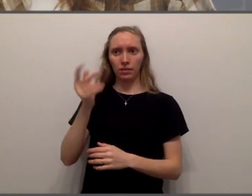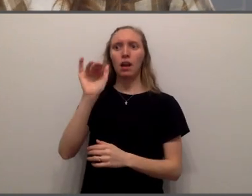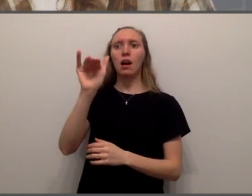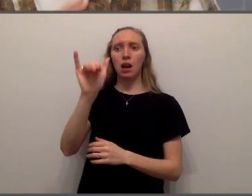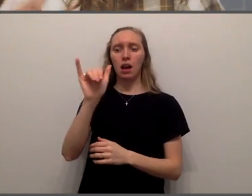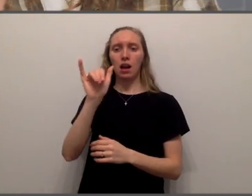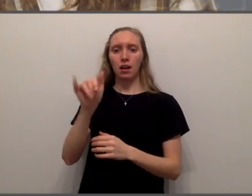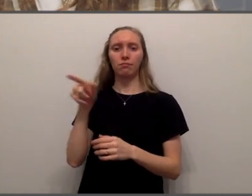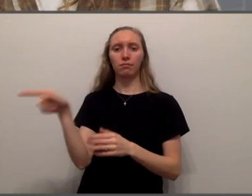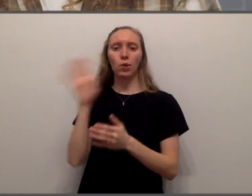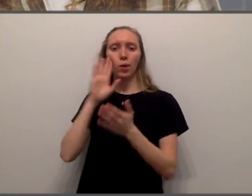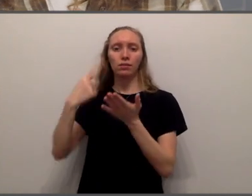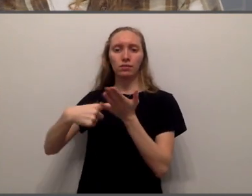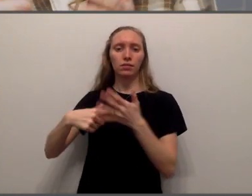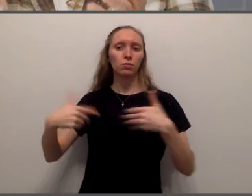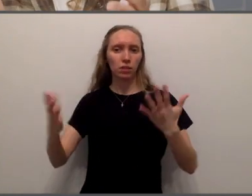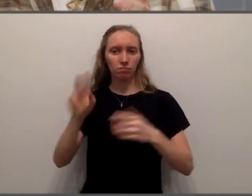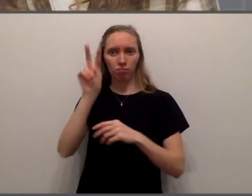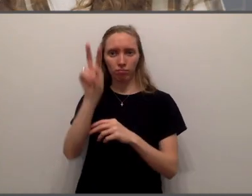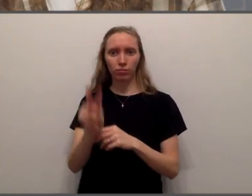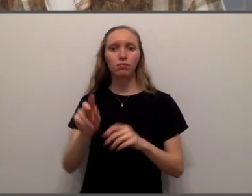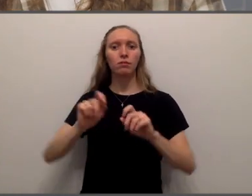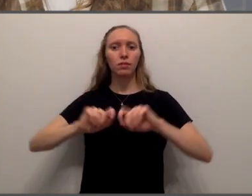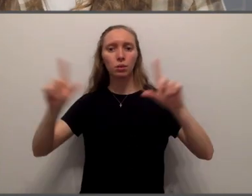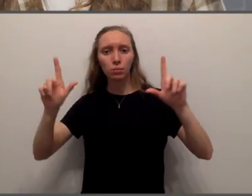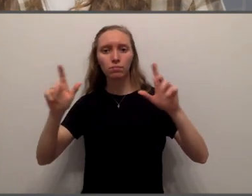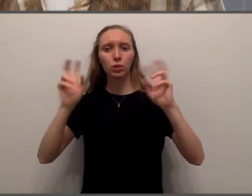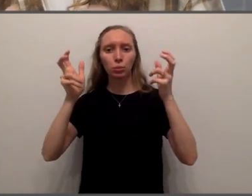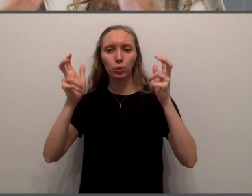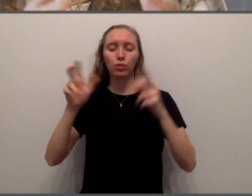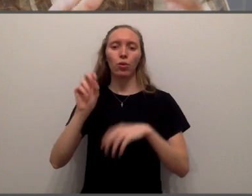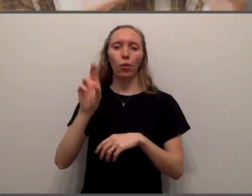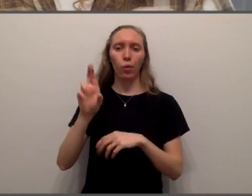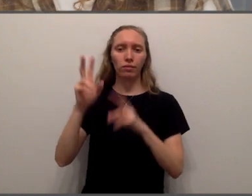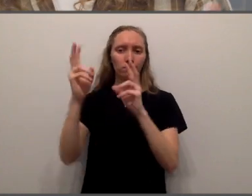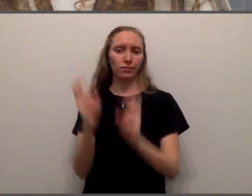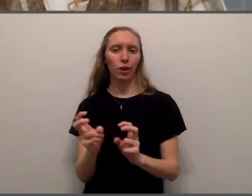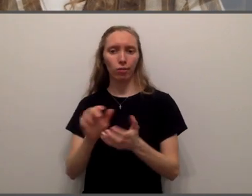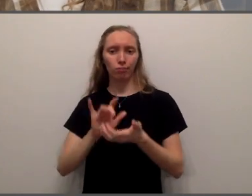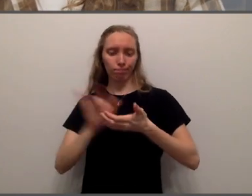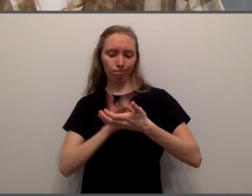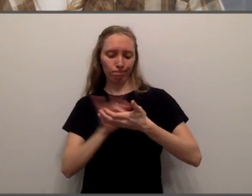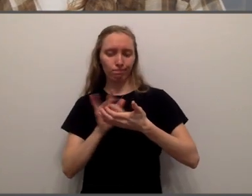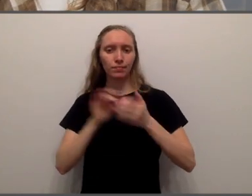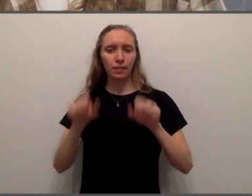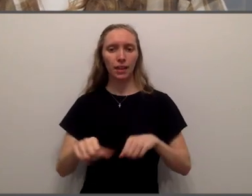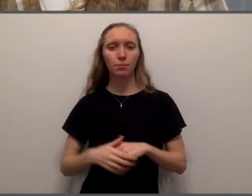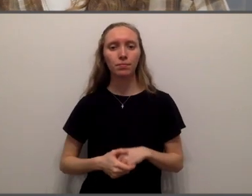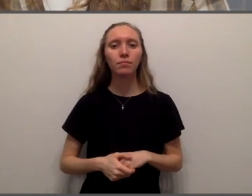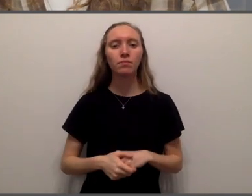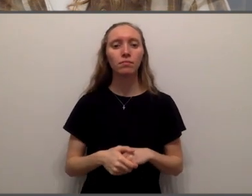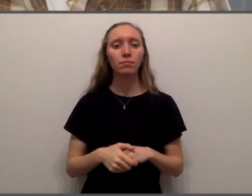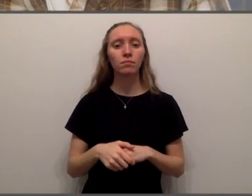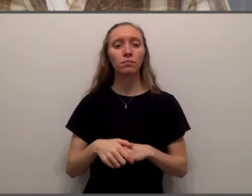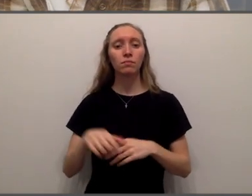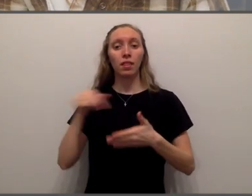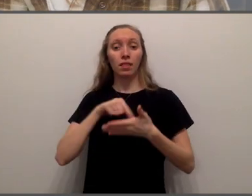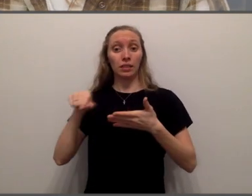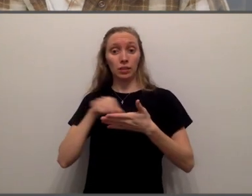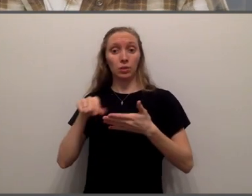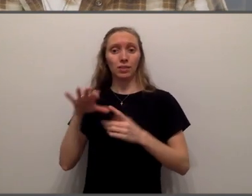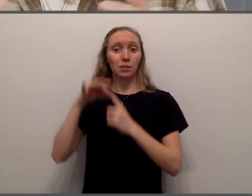then interviews. We're going to each week, this week we have a special guest, and then every other week of the series, we're going to be hearing